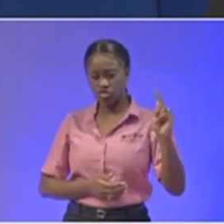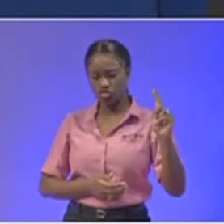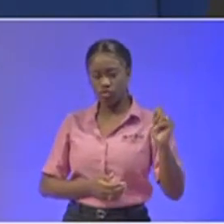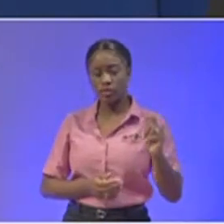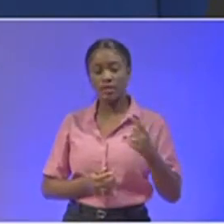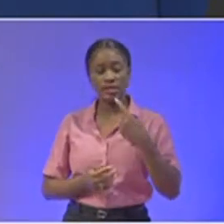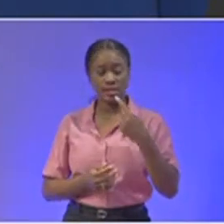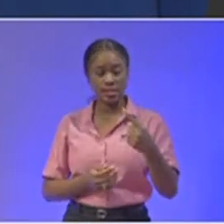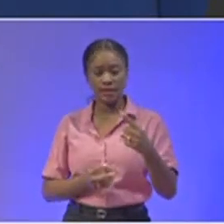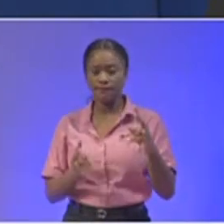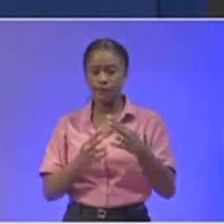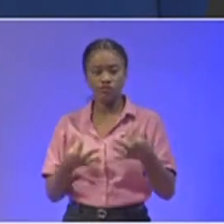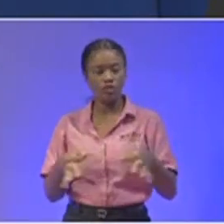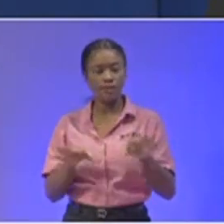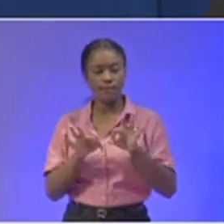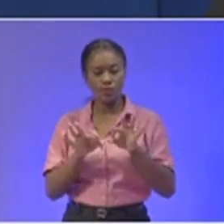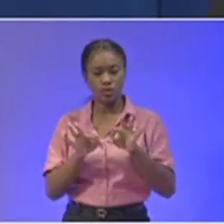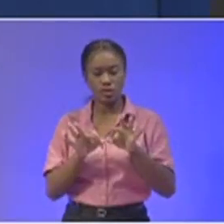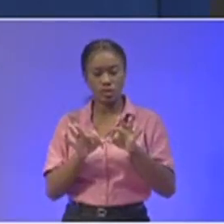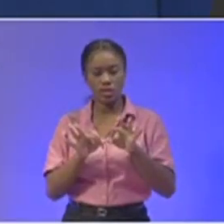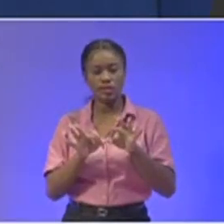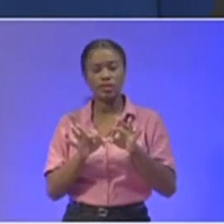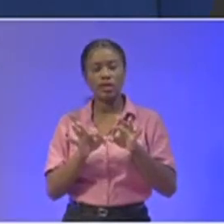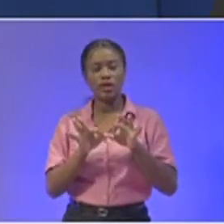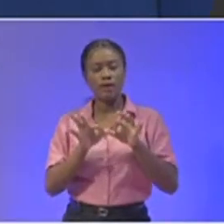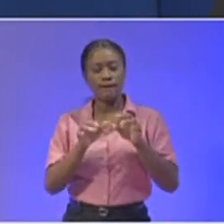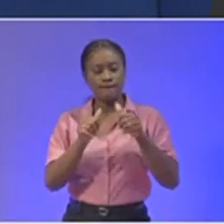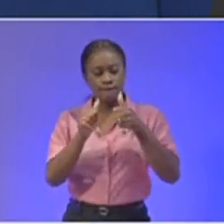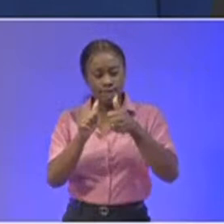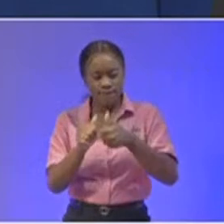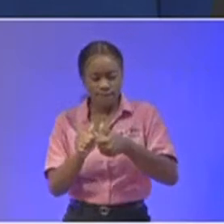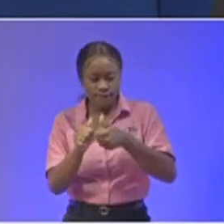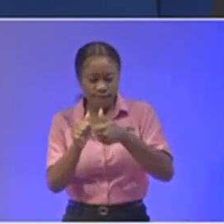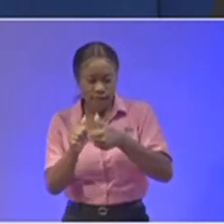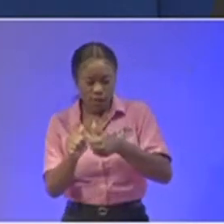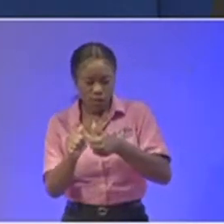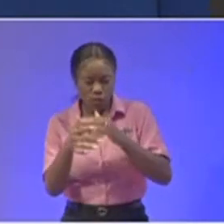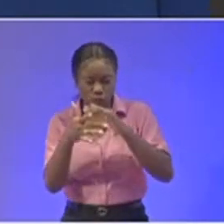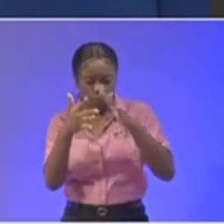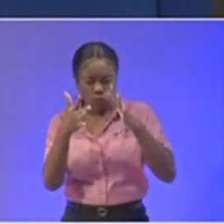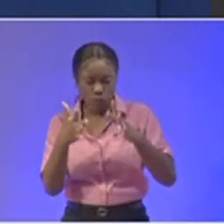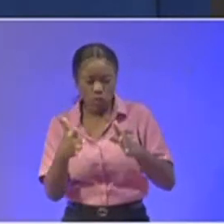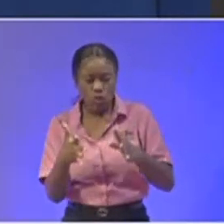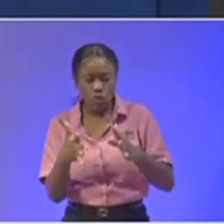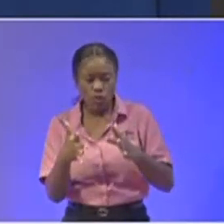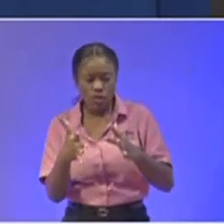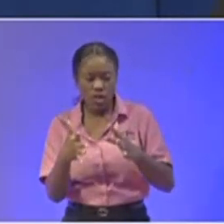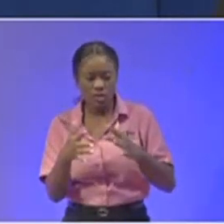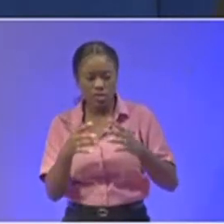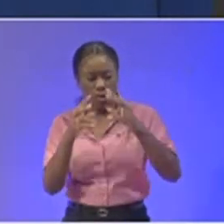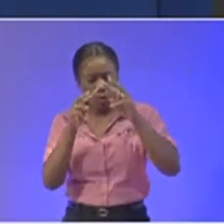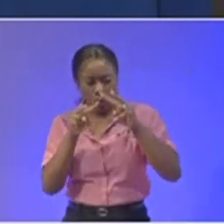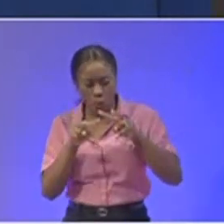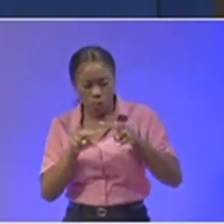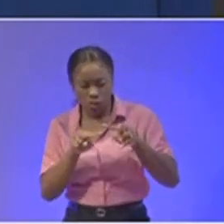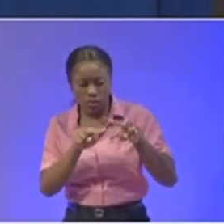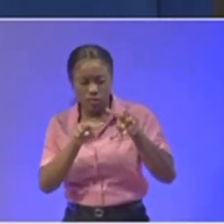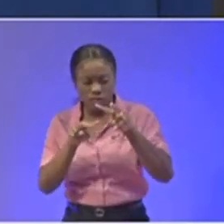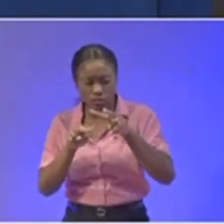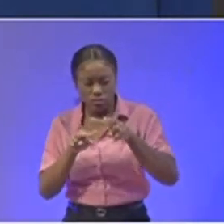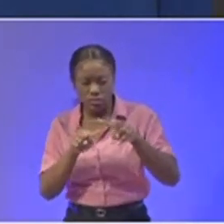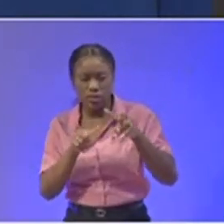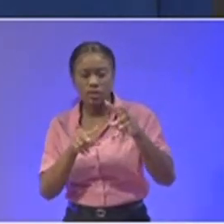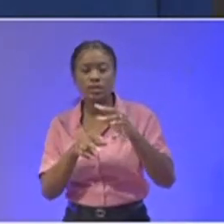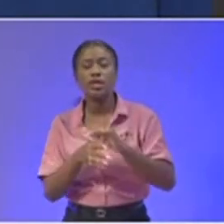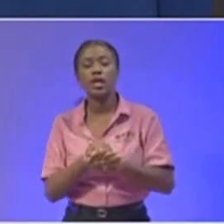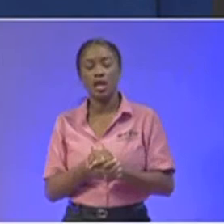our students, and it's one of the ways in which we can work towards preventing some of the dropouts too that we are seeing in the system. We need